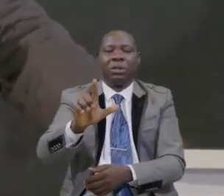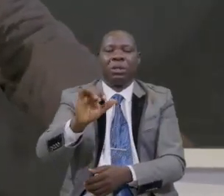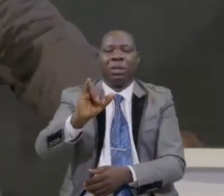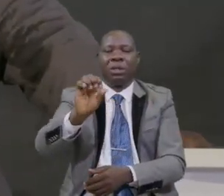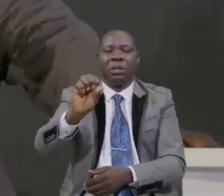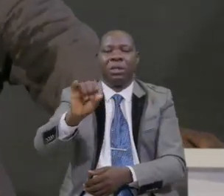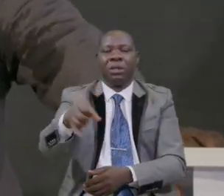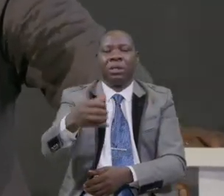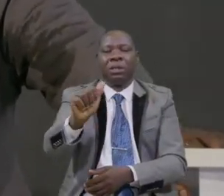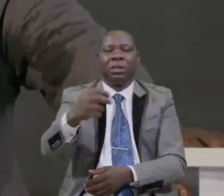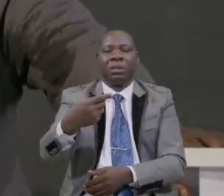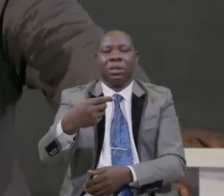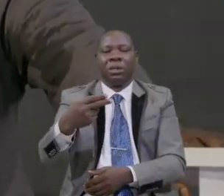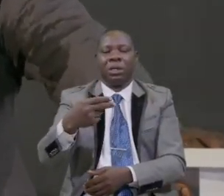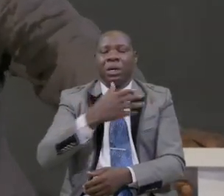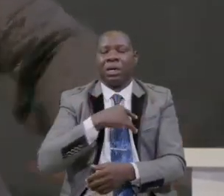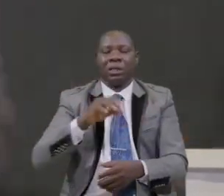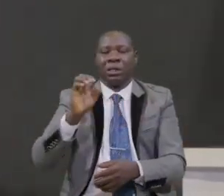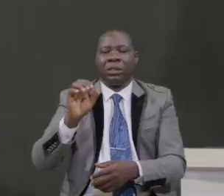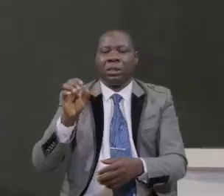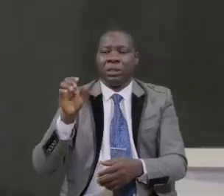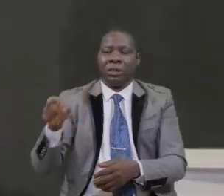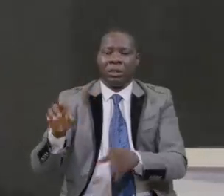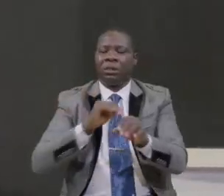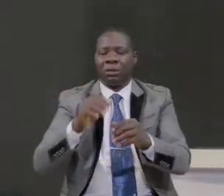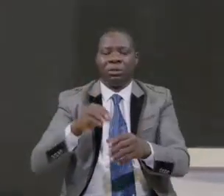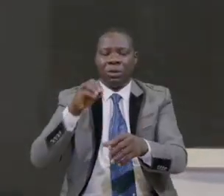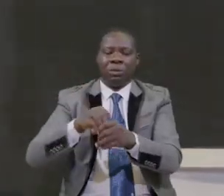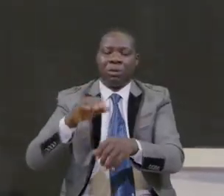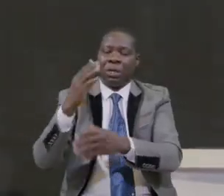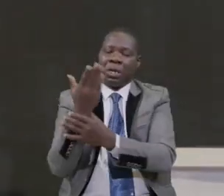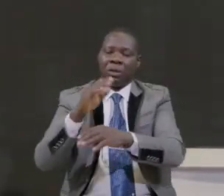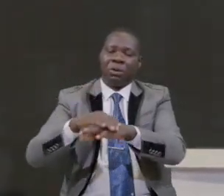hands on him. Notice that. Elijah did not take him by the